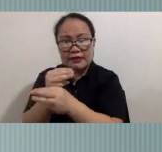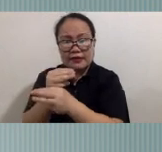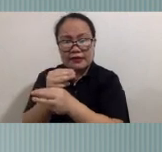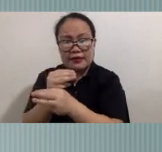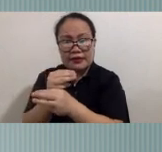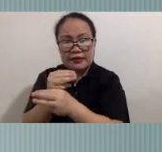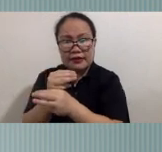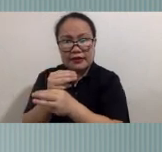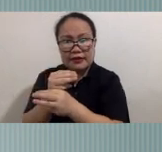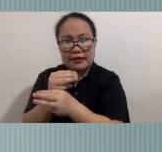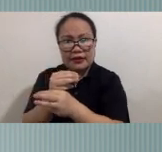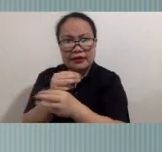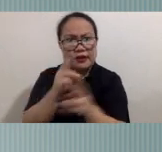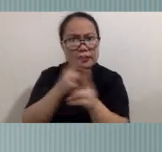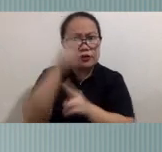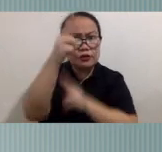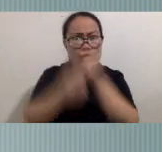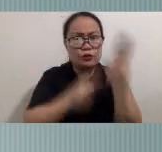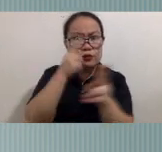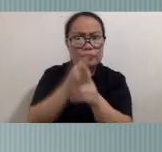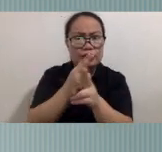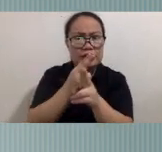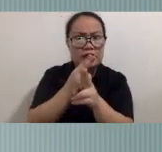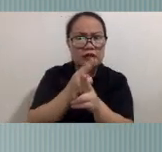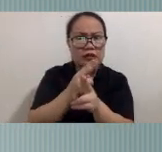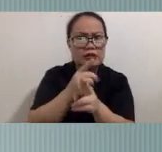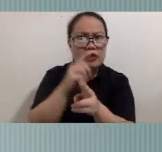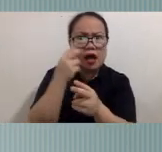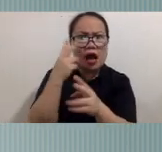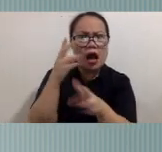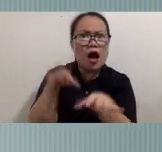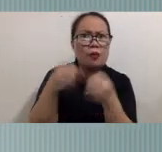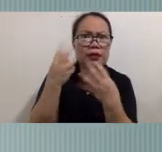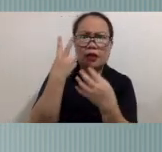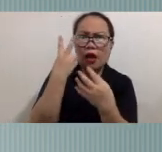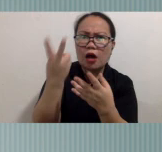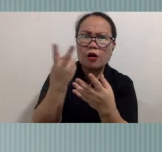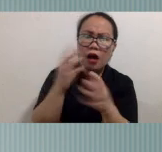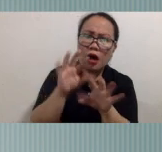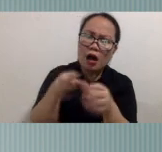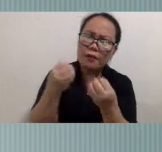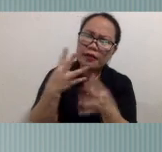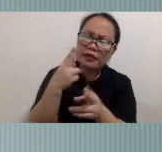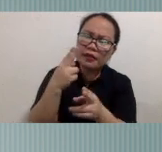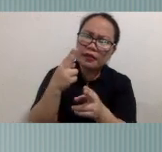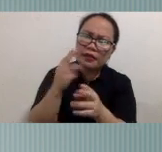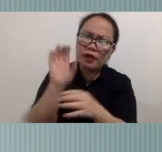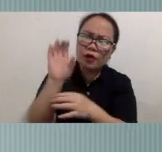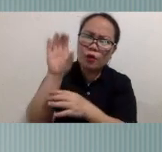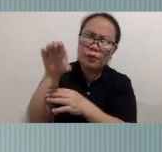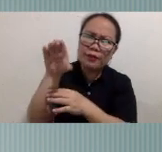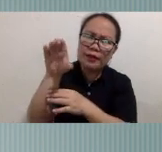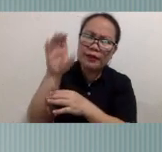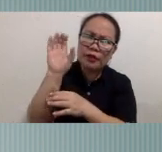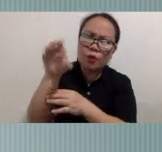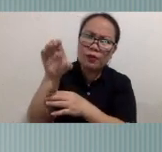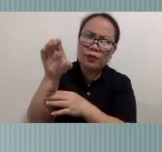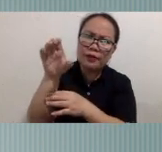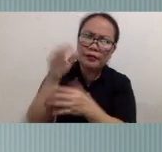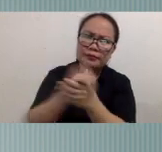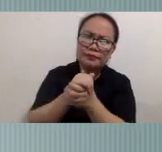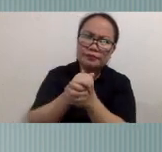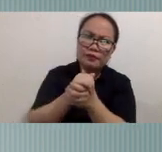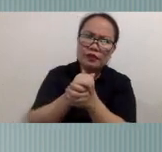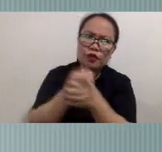sa science. Okay? And then now, since our universal set is 30, okay? So, bago ka sumagot